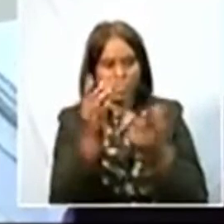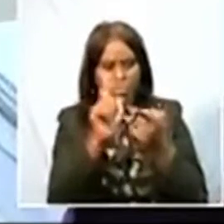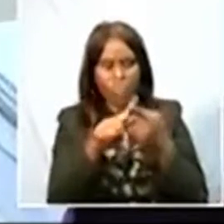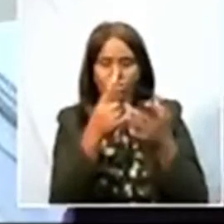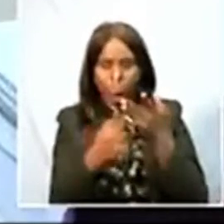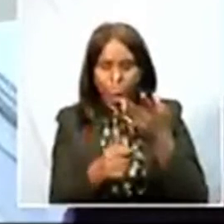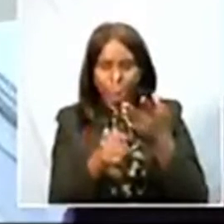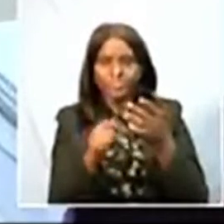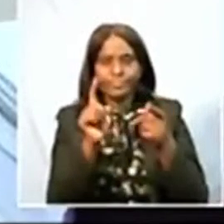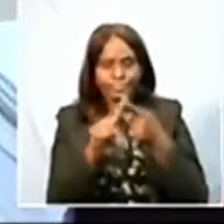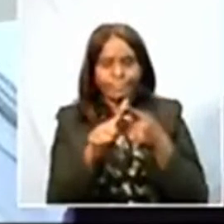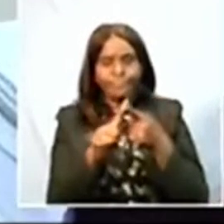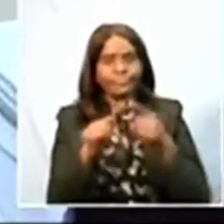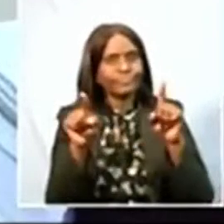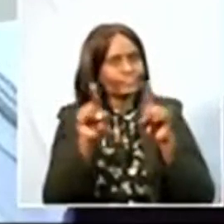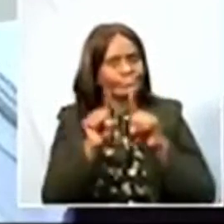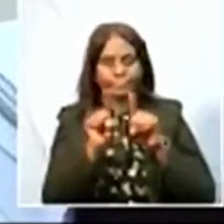to